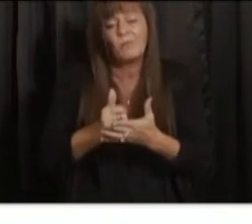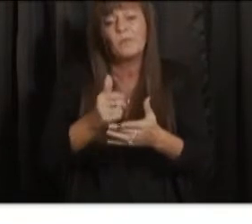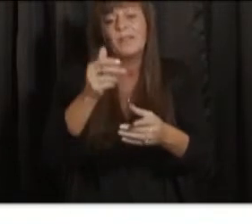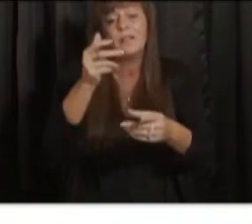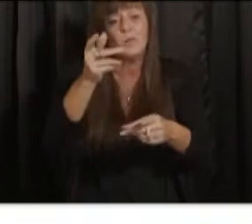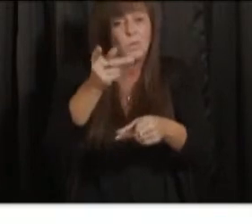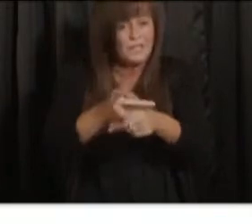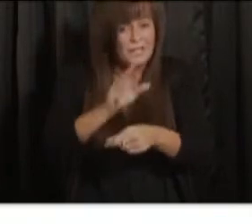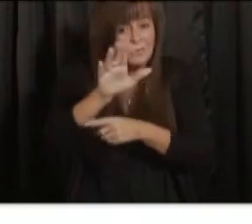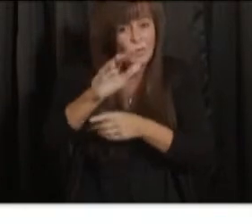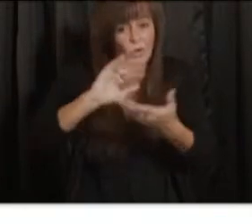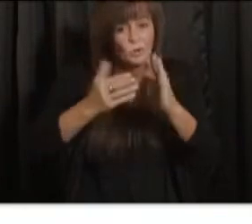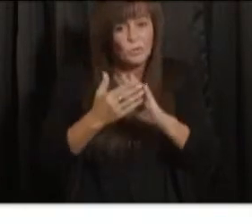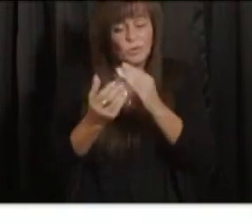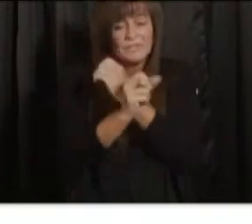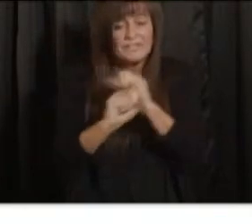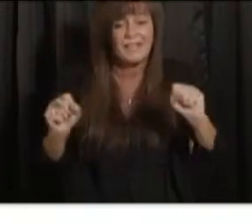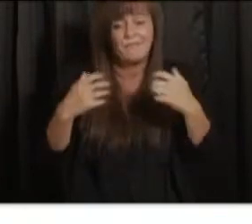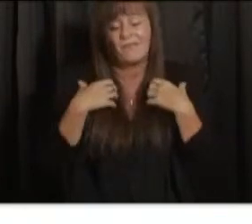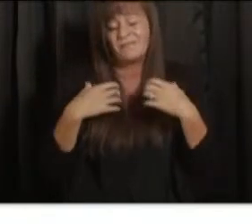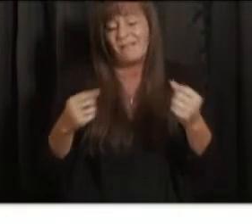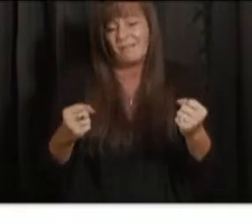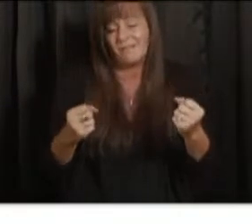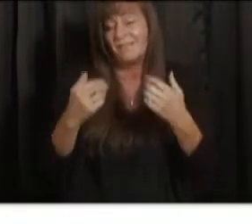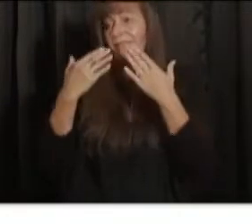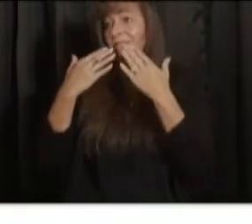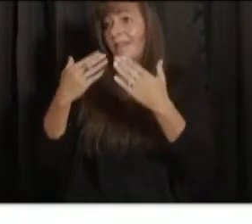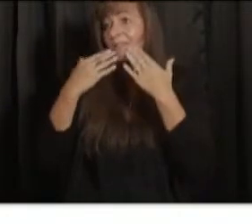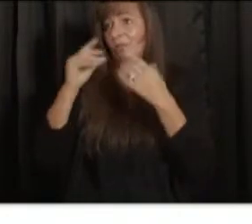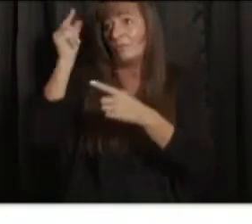healthy. Back to you, Governor.